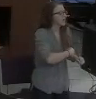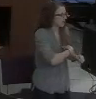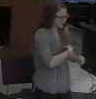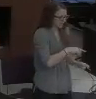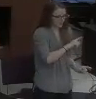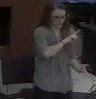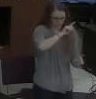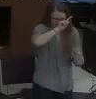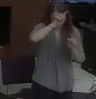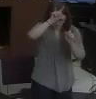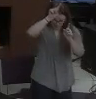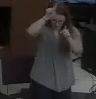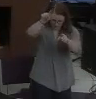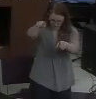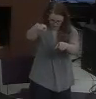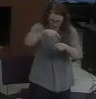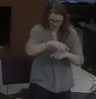come.